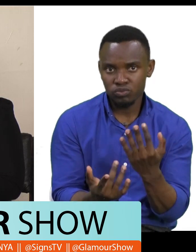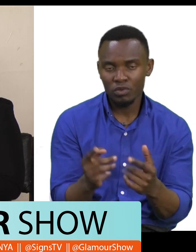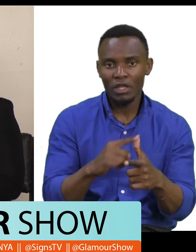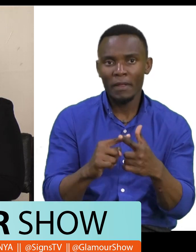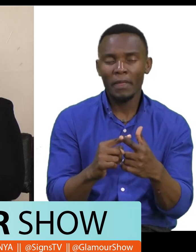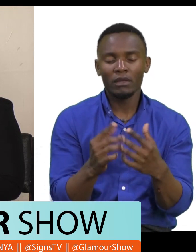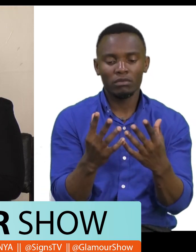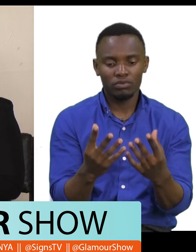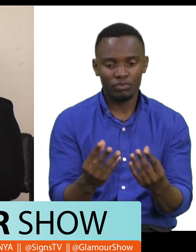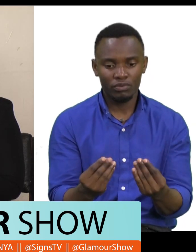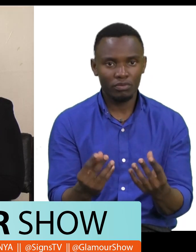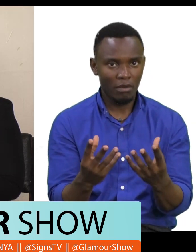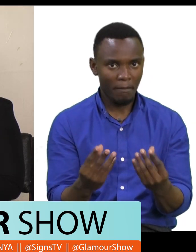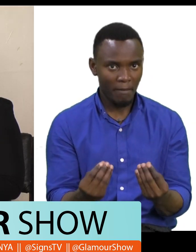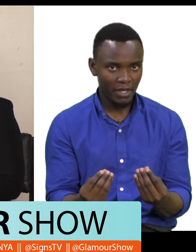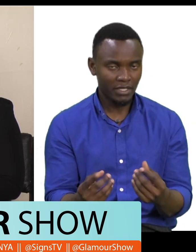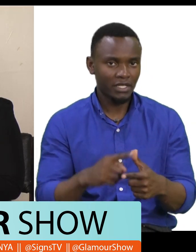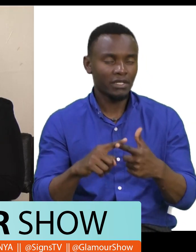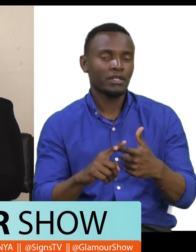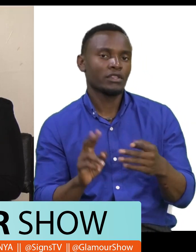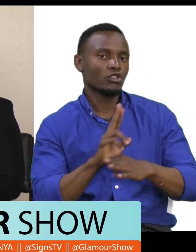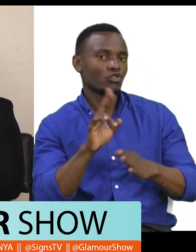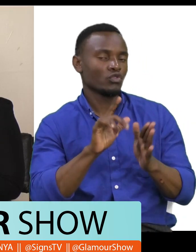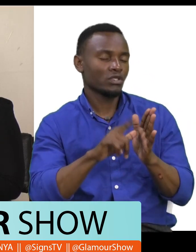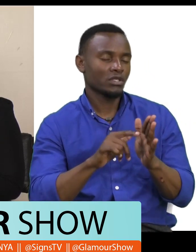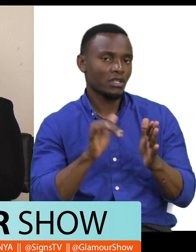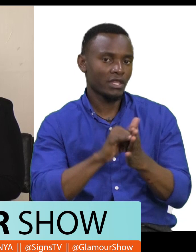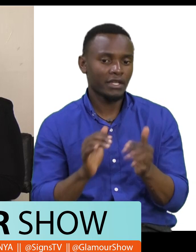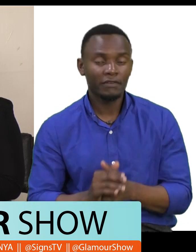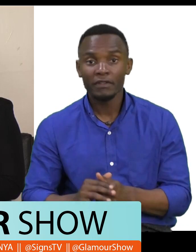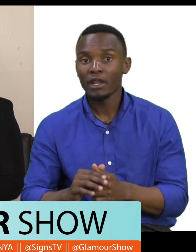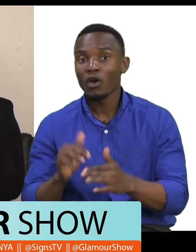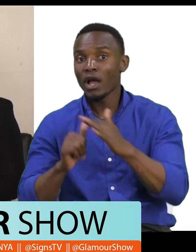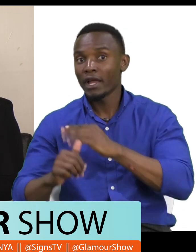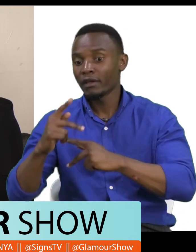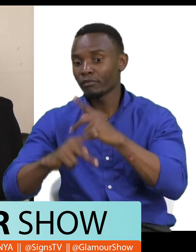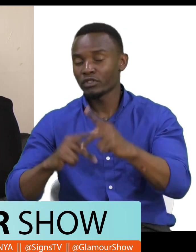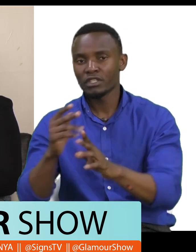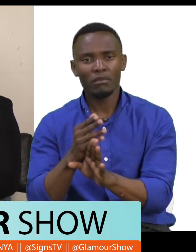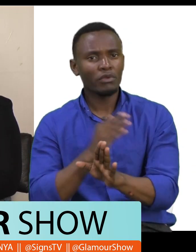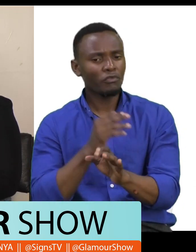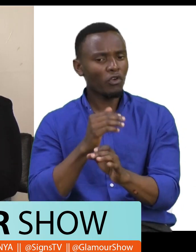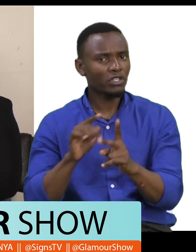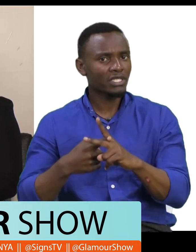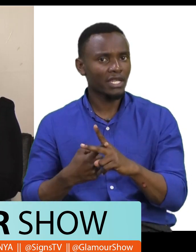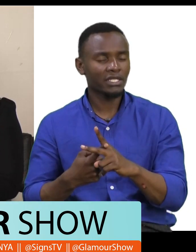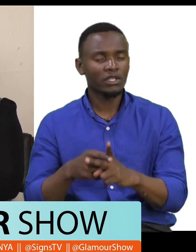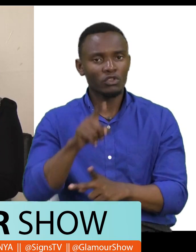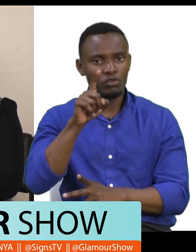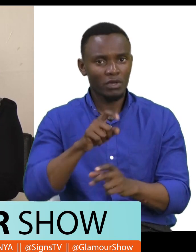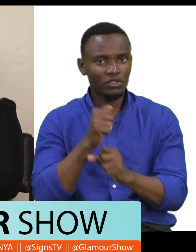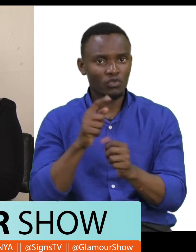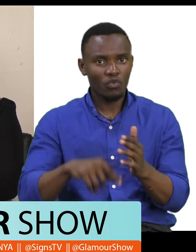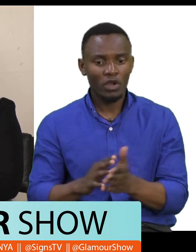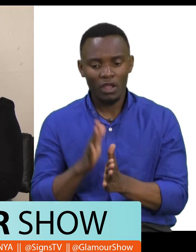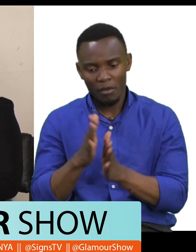So under procedure, first, before carrying out any service, you ensure that you